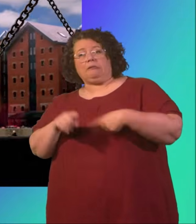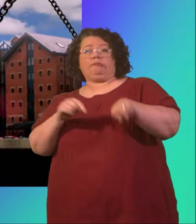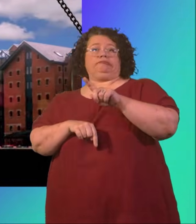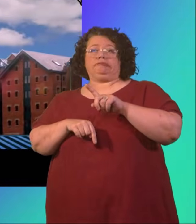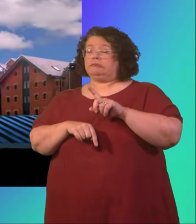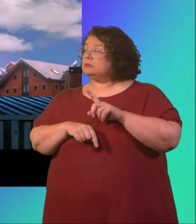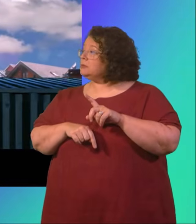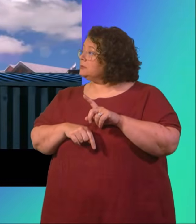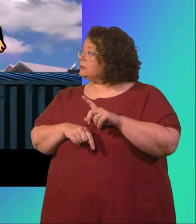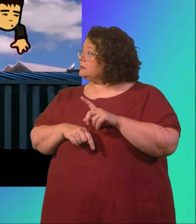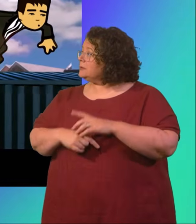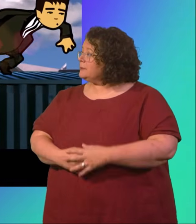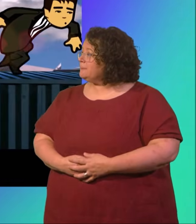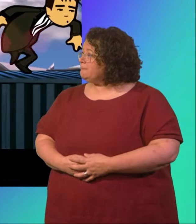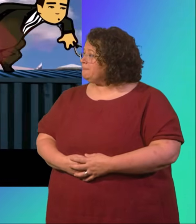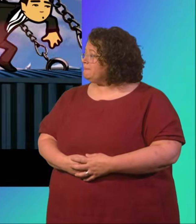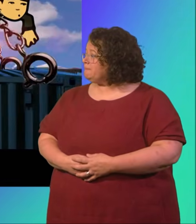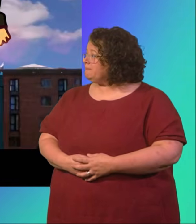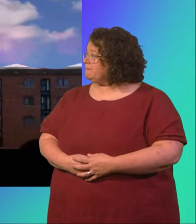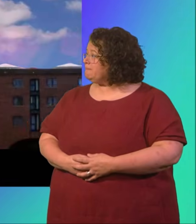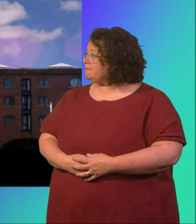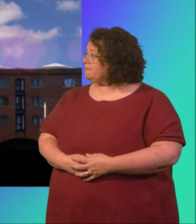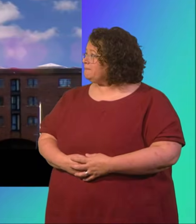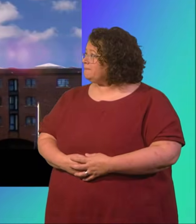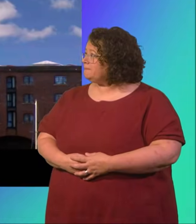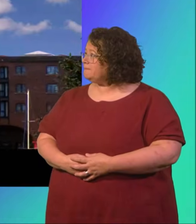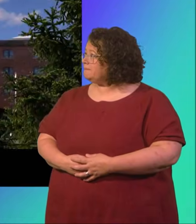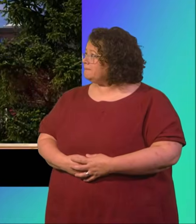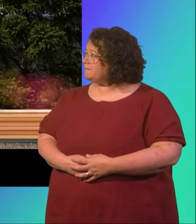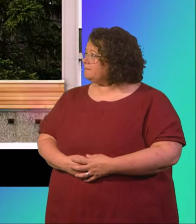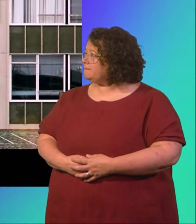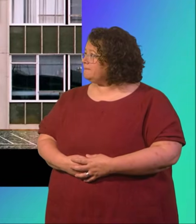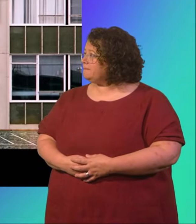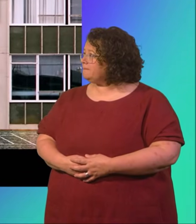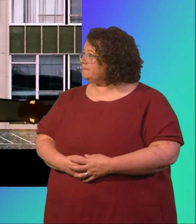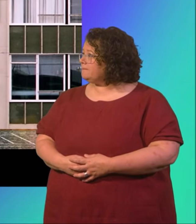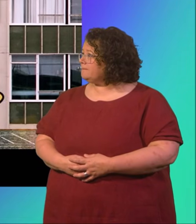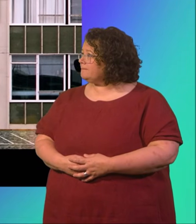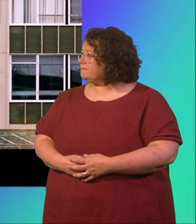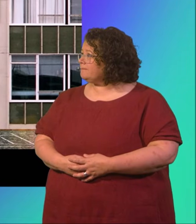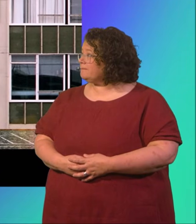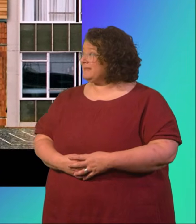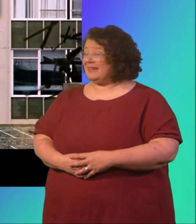In one swift movement, he unleashed his killer karate kick. When